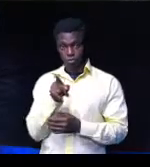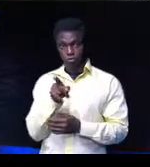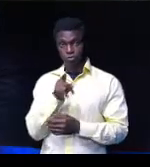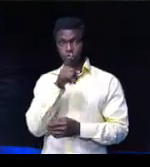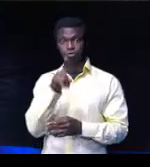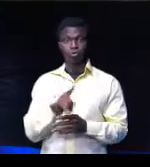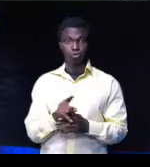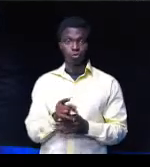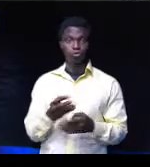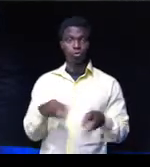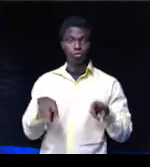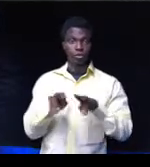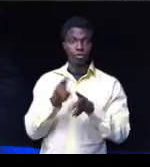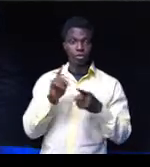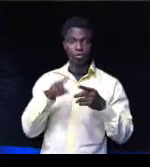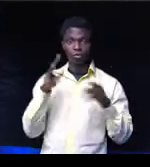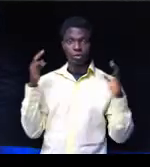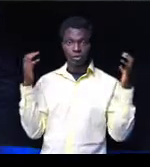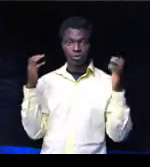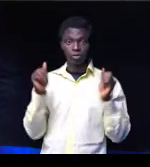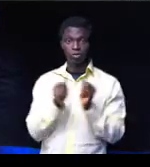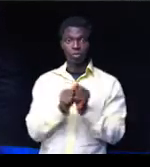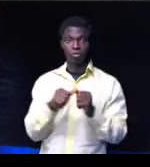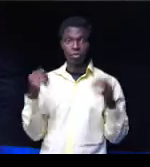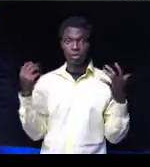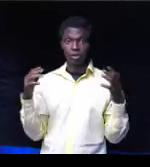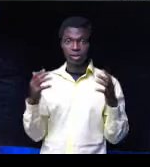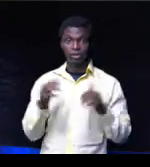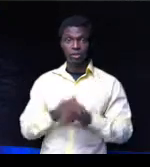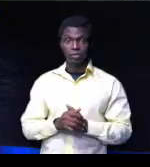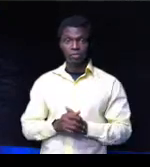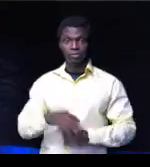trust you. You deserve to be celebrated with a chair.